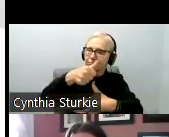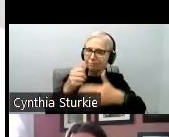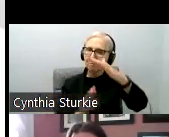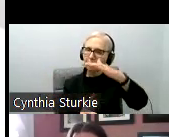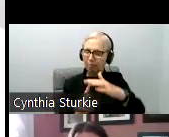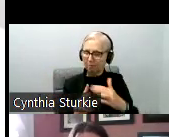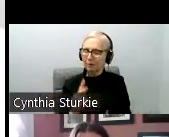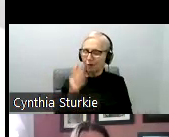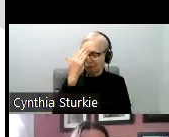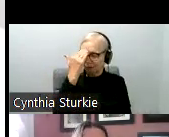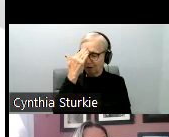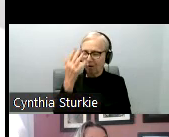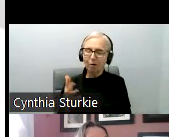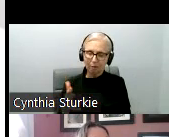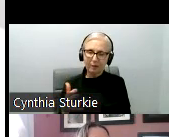as well.